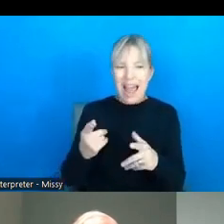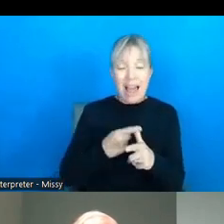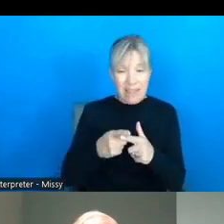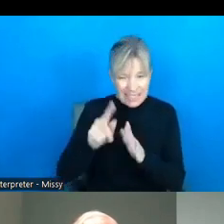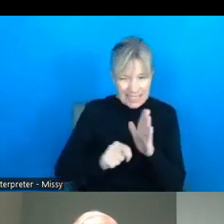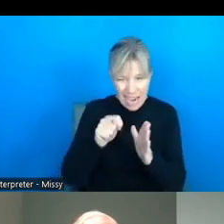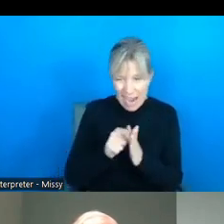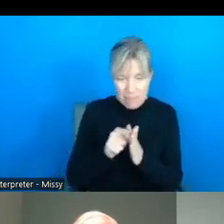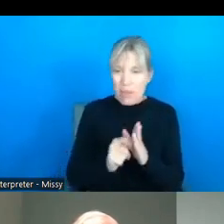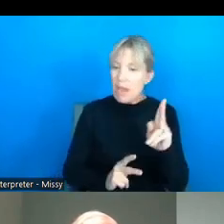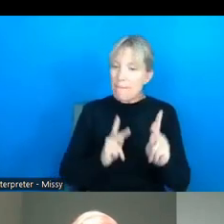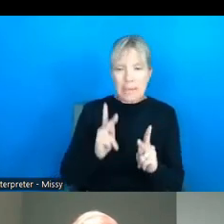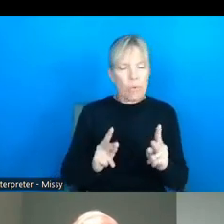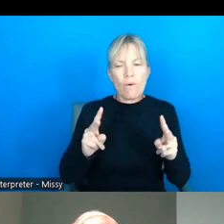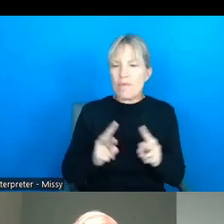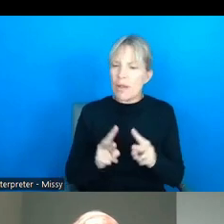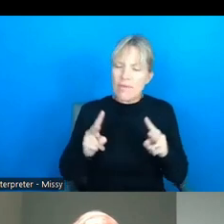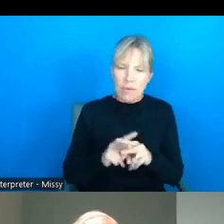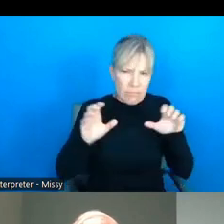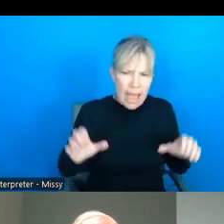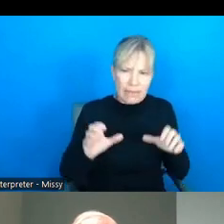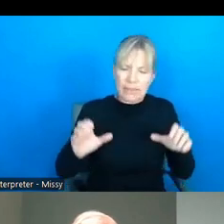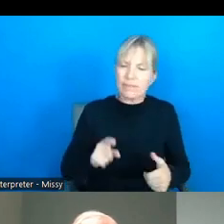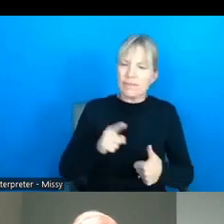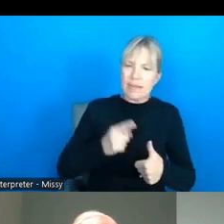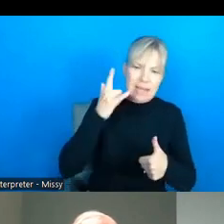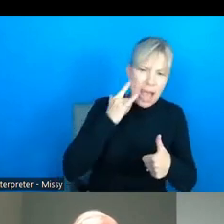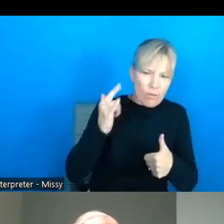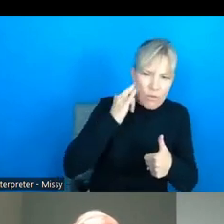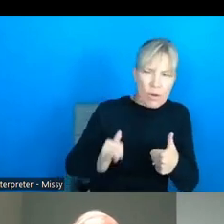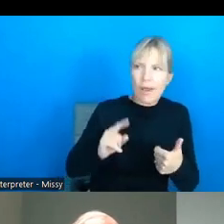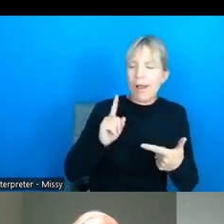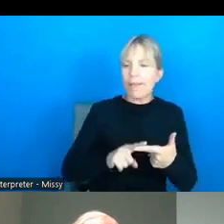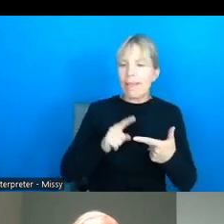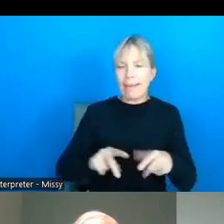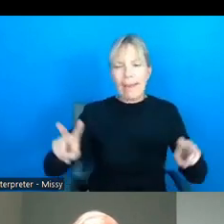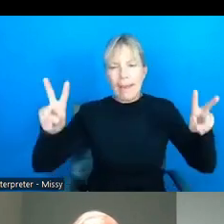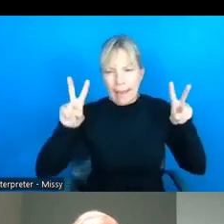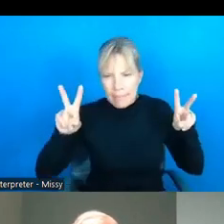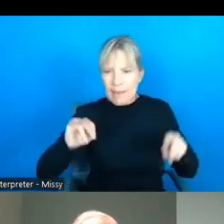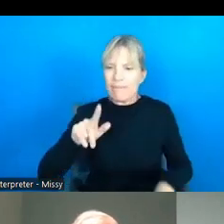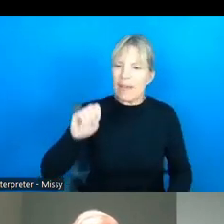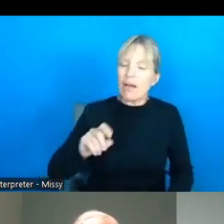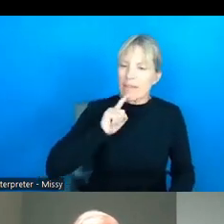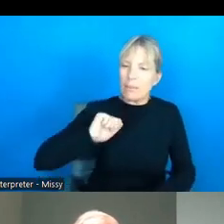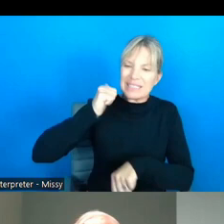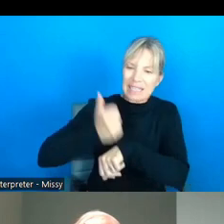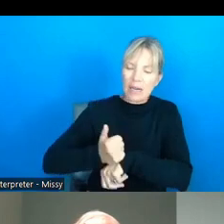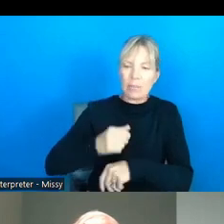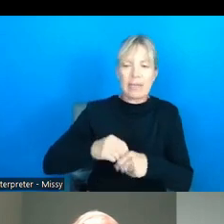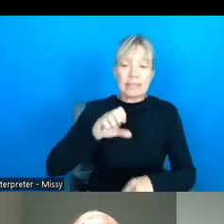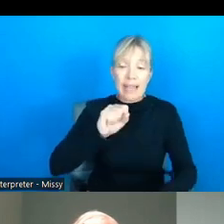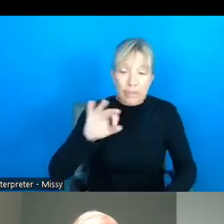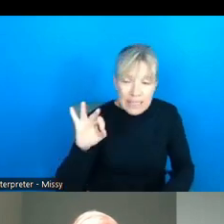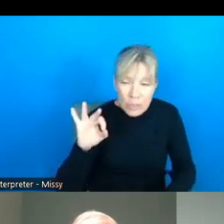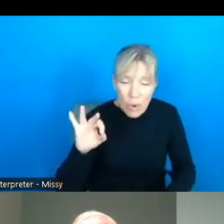which people were active in California. Hippieville was set up in San